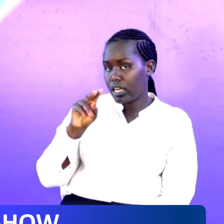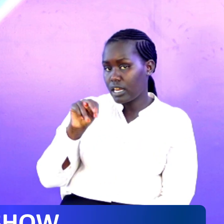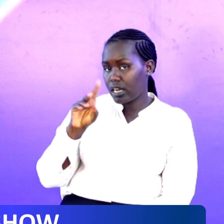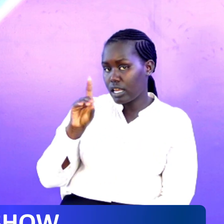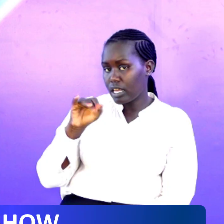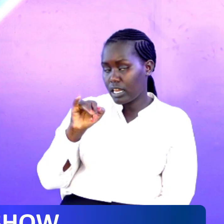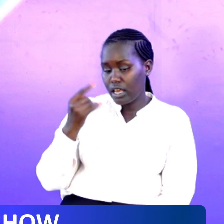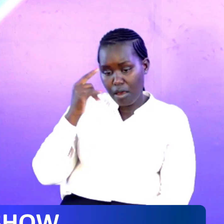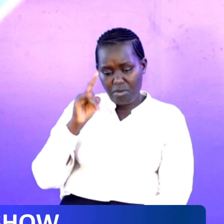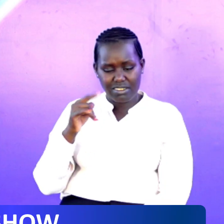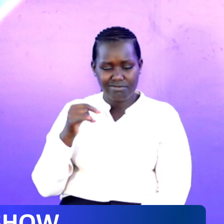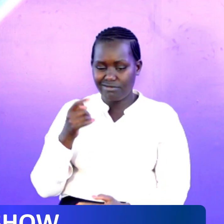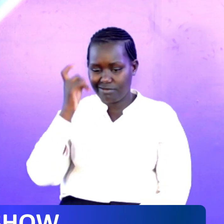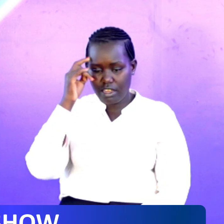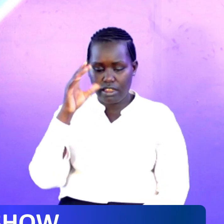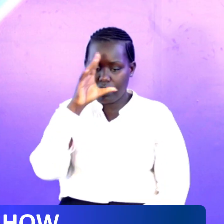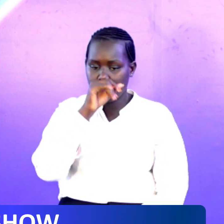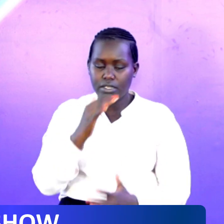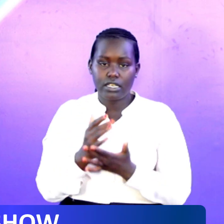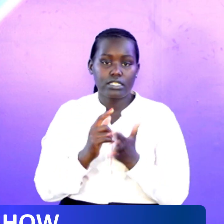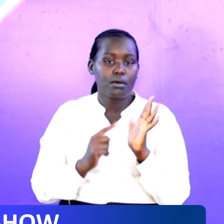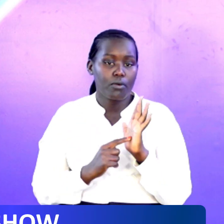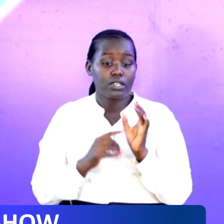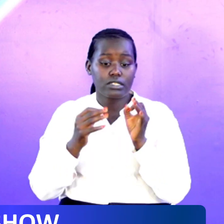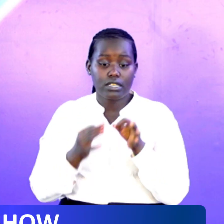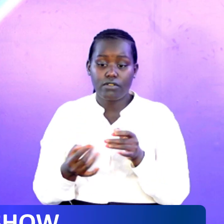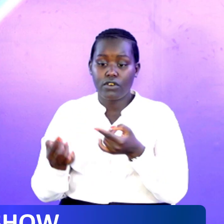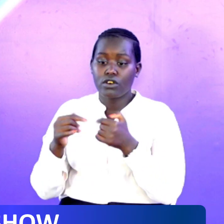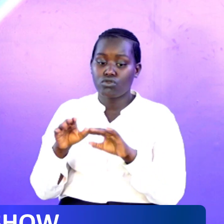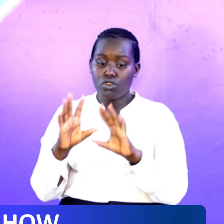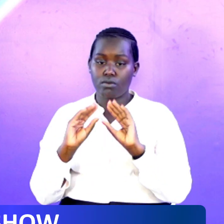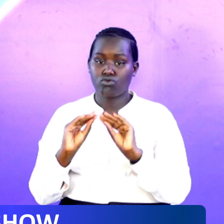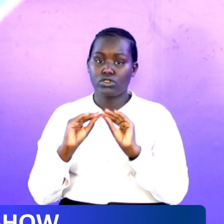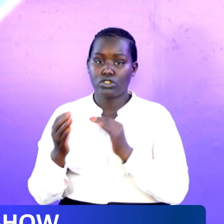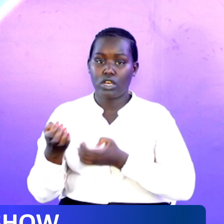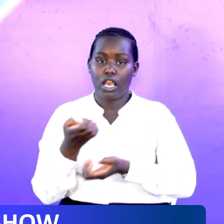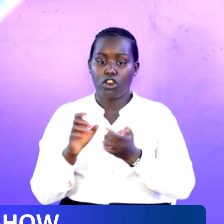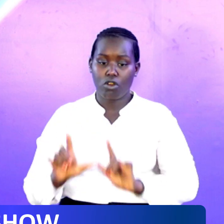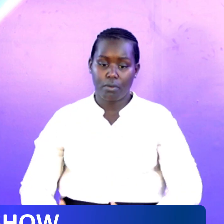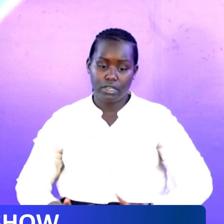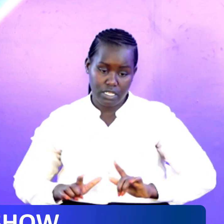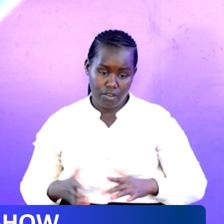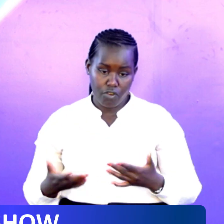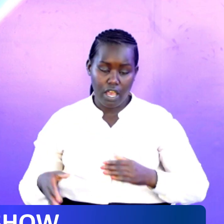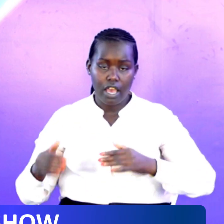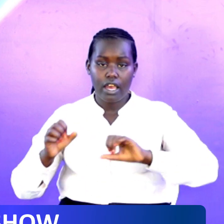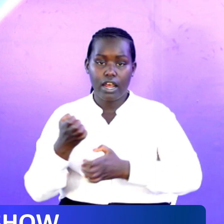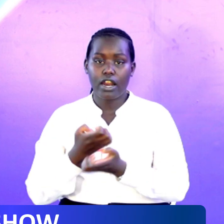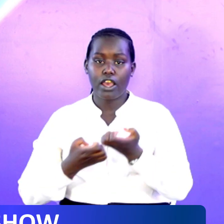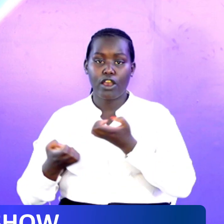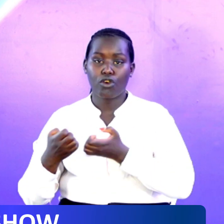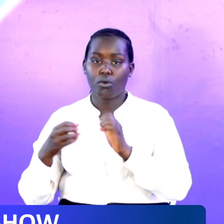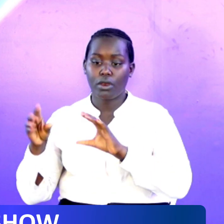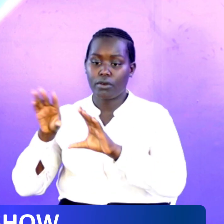he's missing a lot of points at the same time. Yeah. If Ndindi Nyoro was to come to teach economics like in an economic university, he